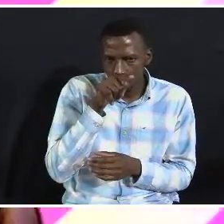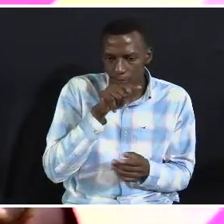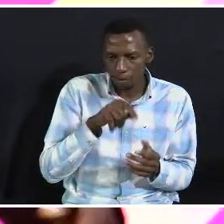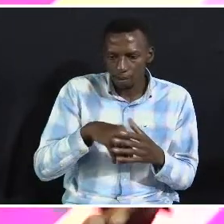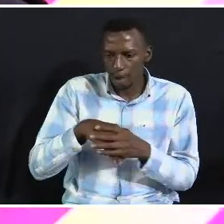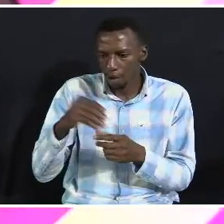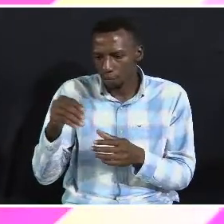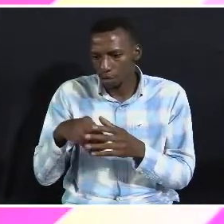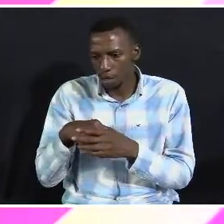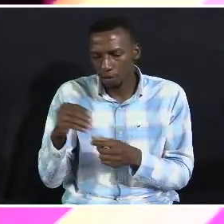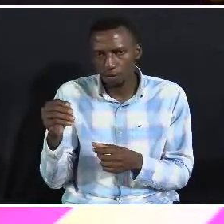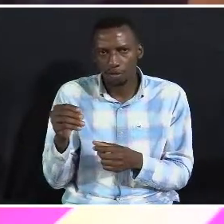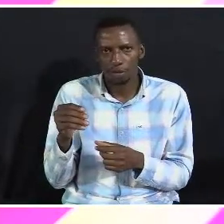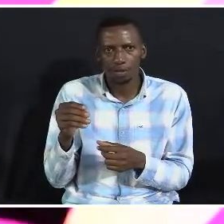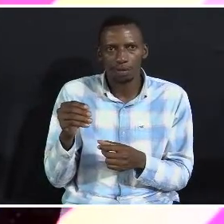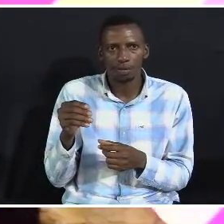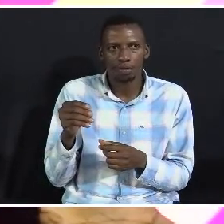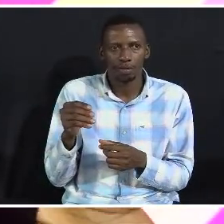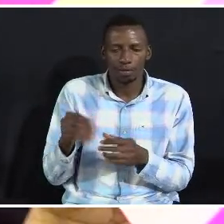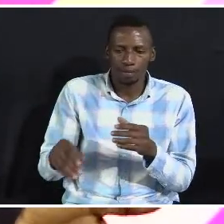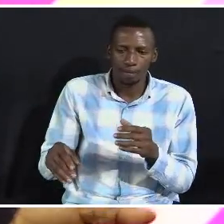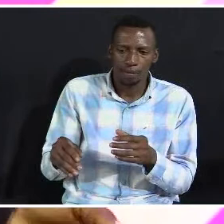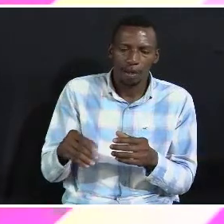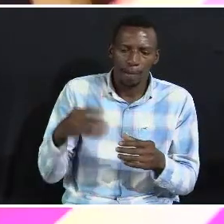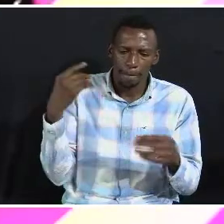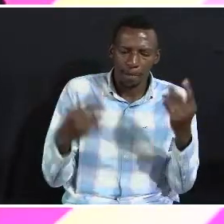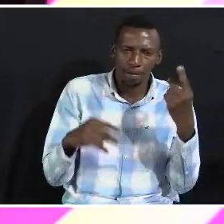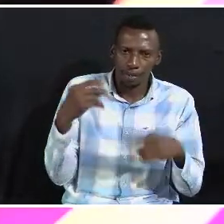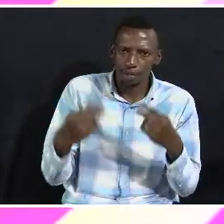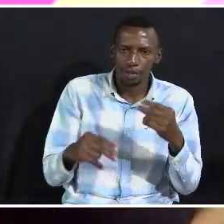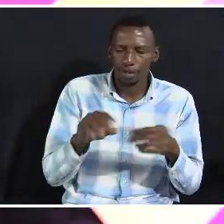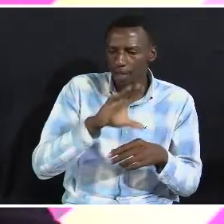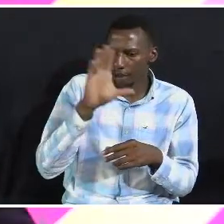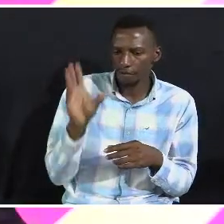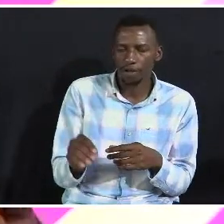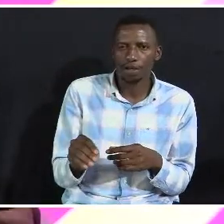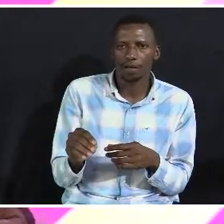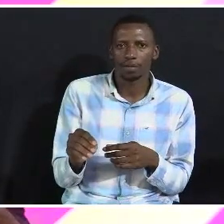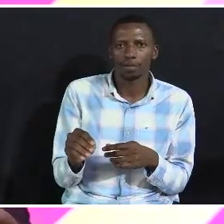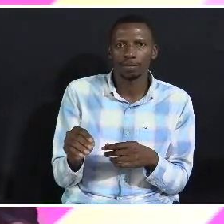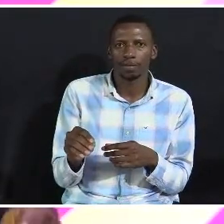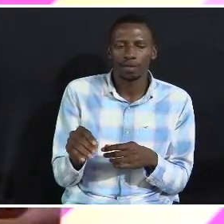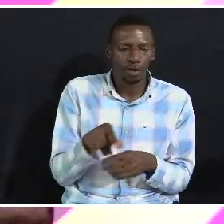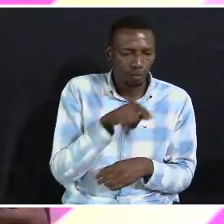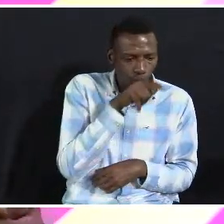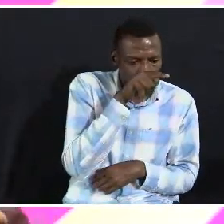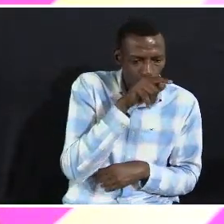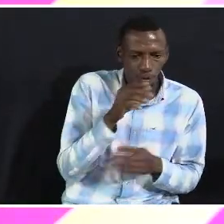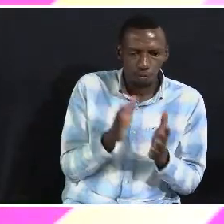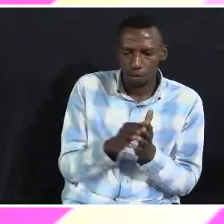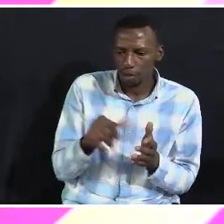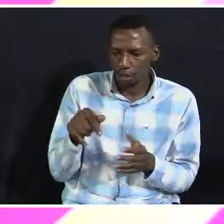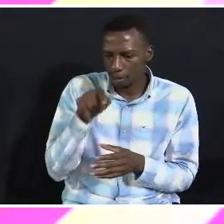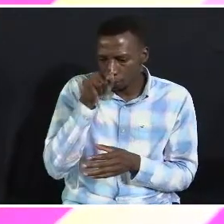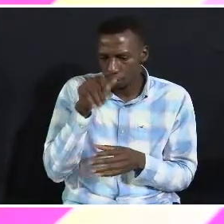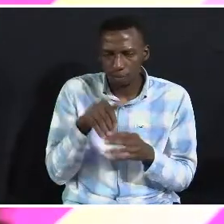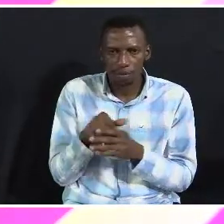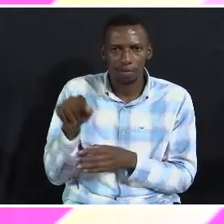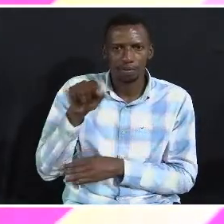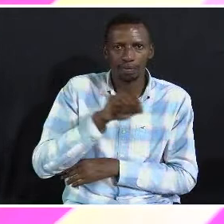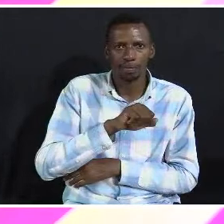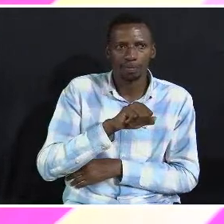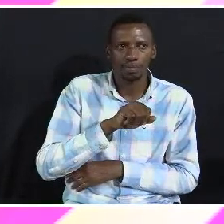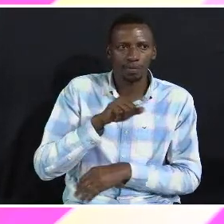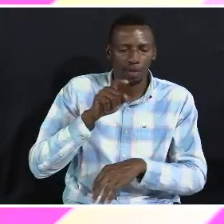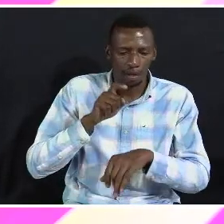Africans, remove these dirty things from the road. The Mzungu was with another Mzungu in the car. So when the African could go to court and